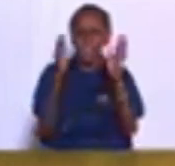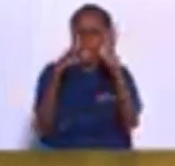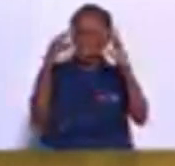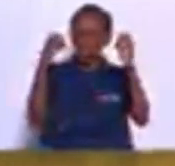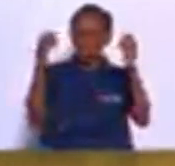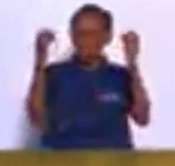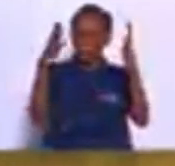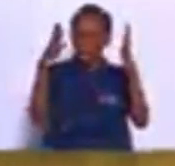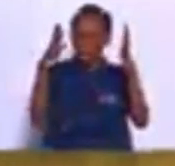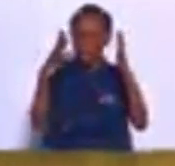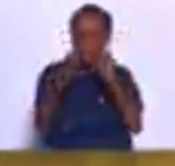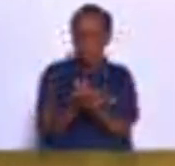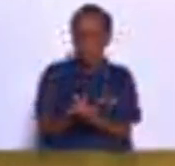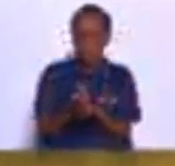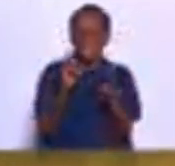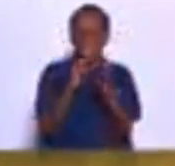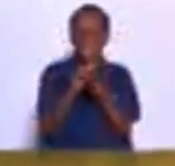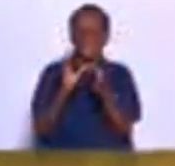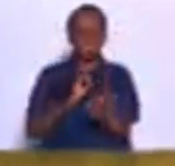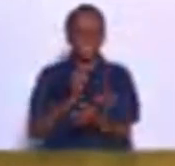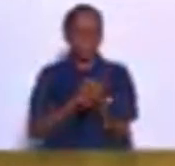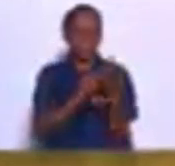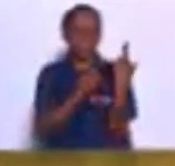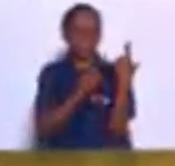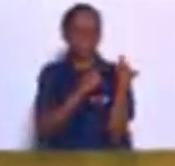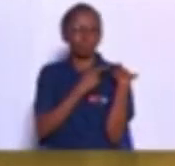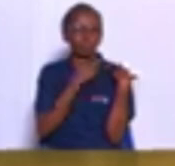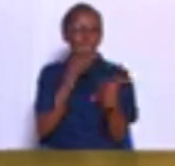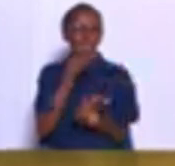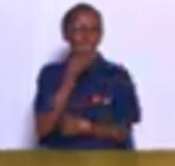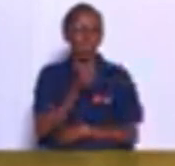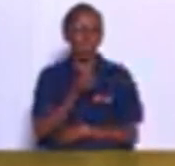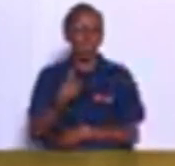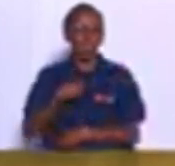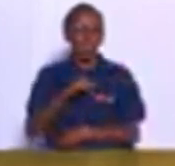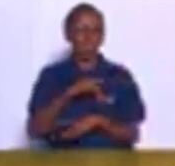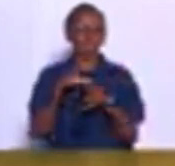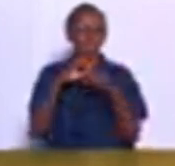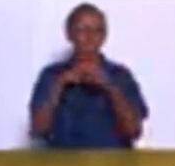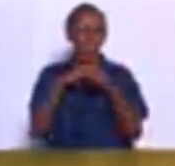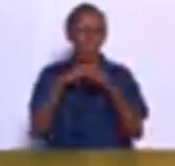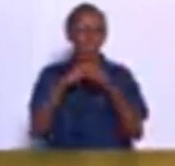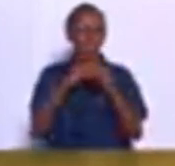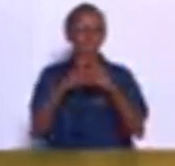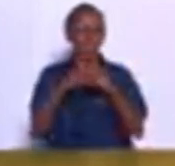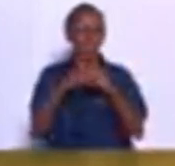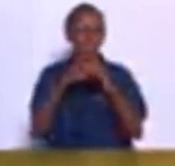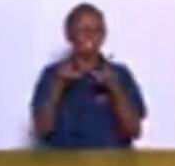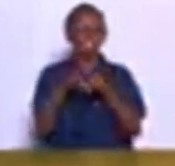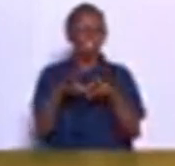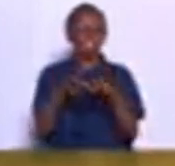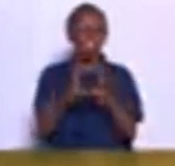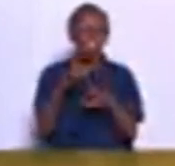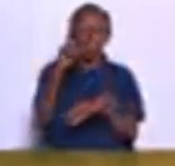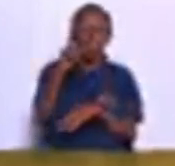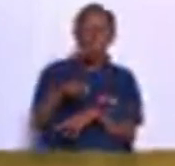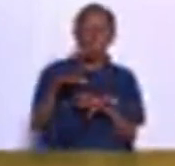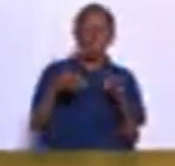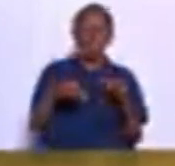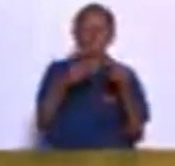Hallelujah. That's our role. We are created that way. We have to